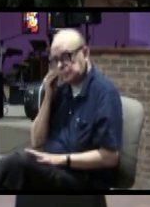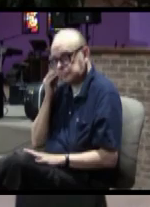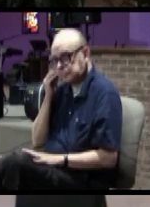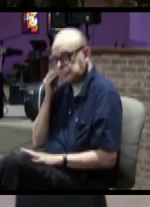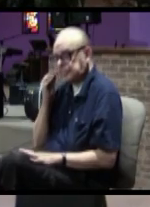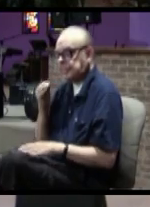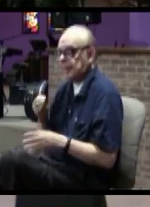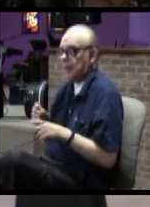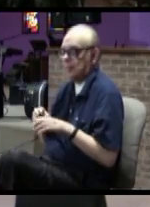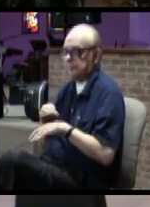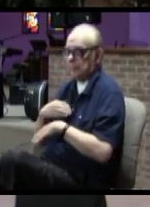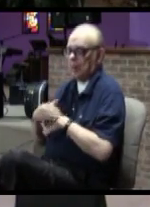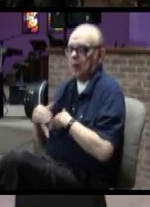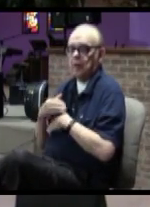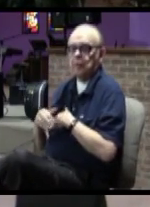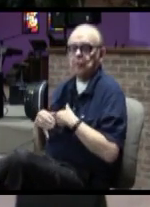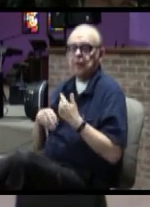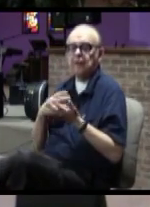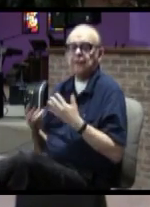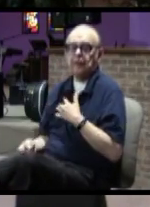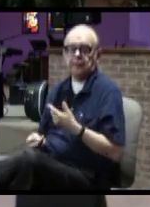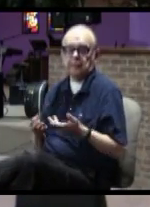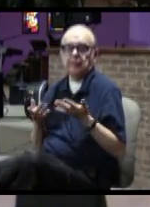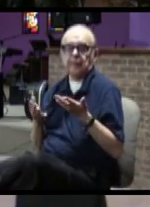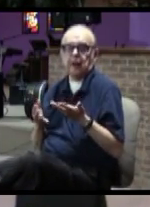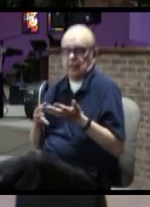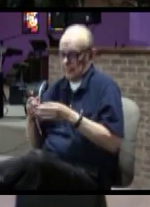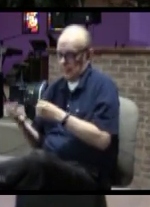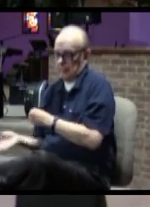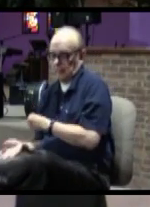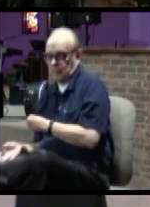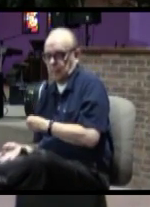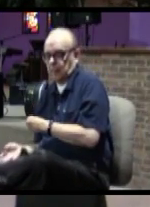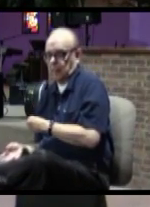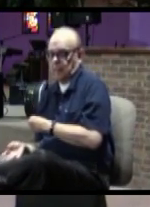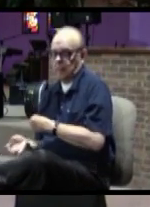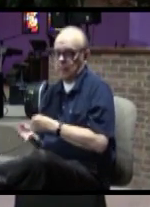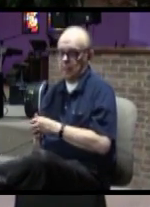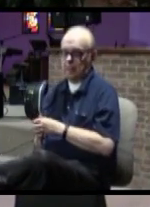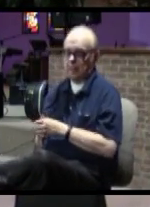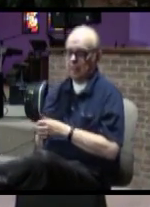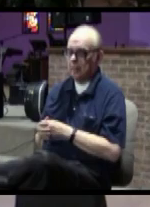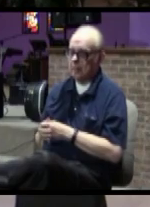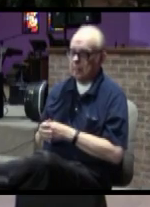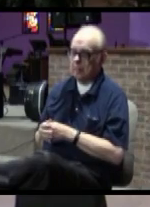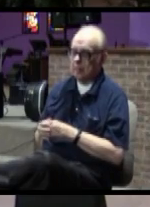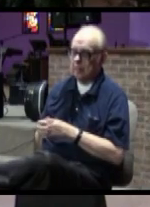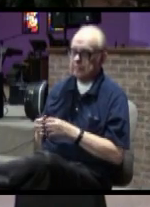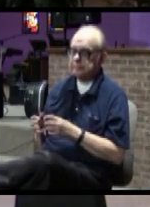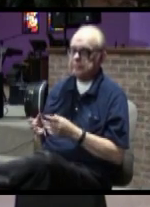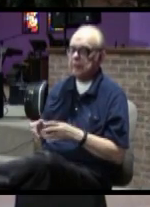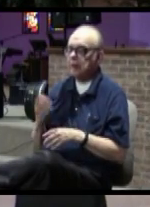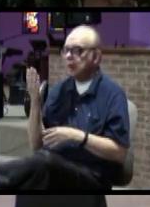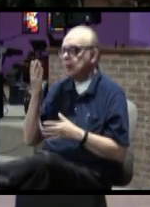As he was talking, a piece of the burning wood fell from the fire, rolling over to the side. It turned